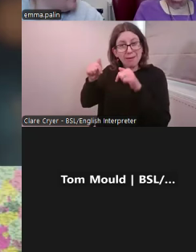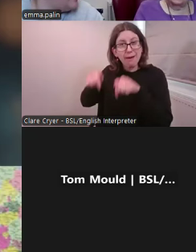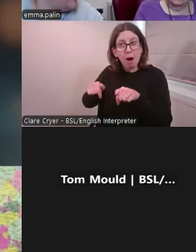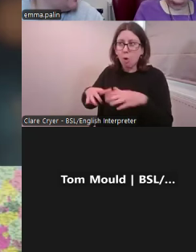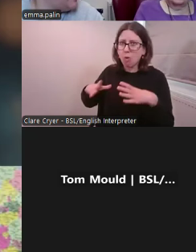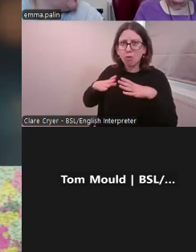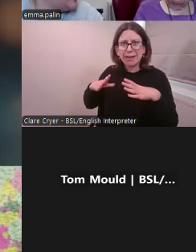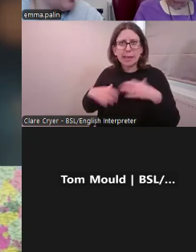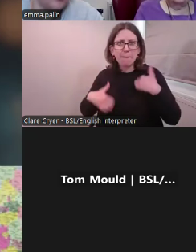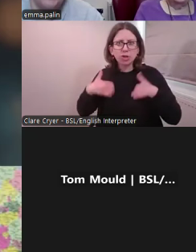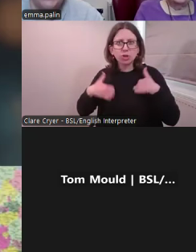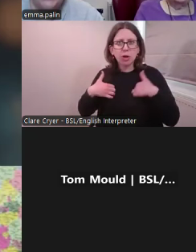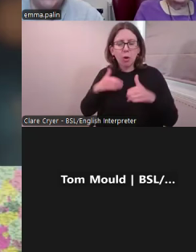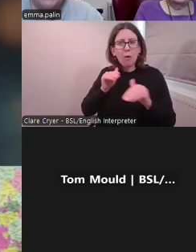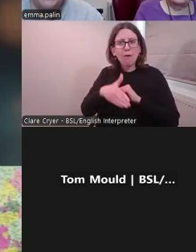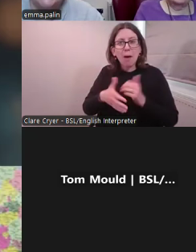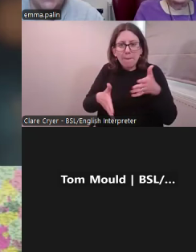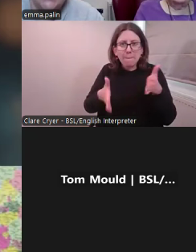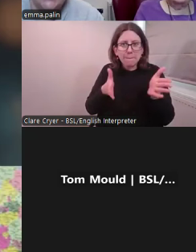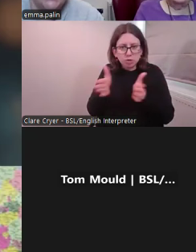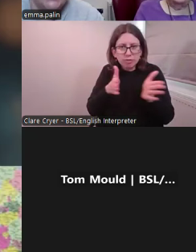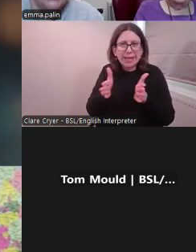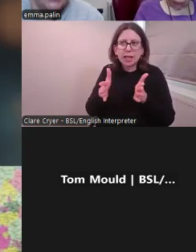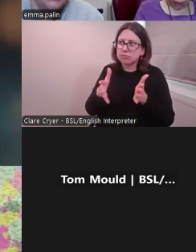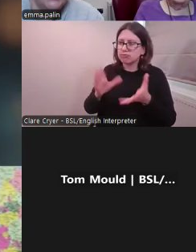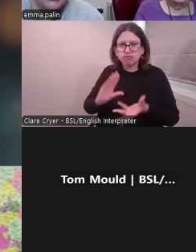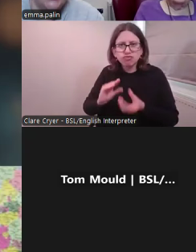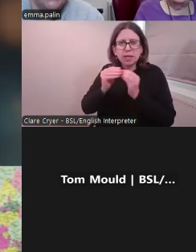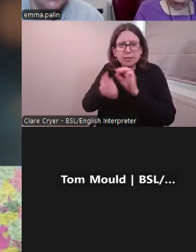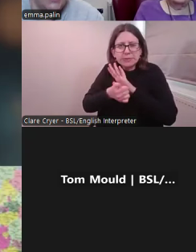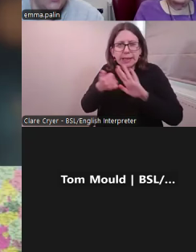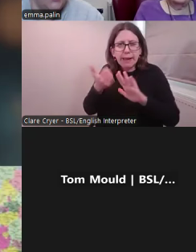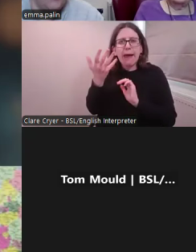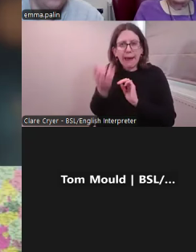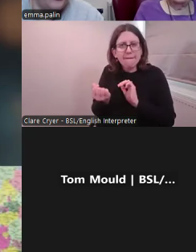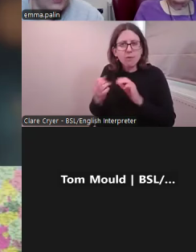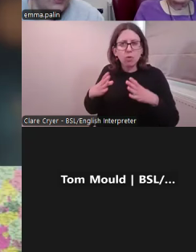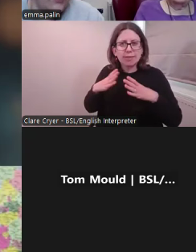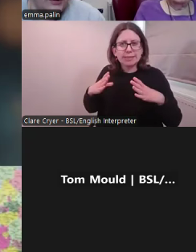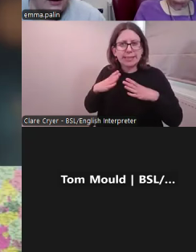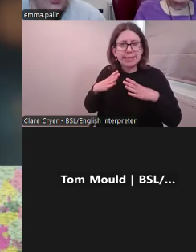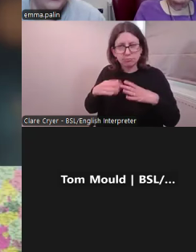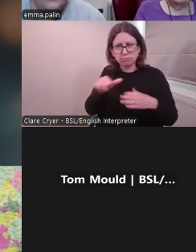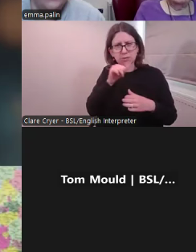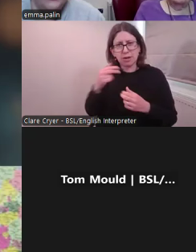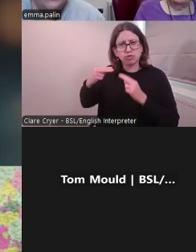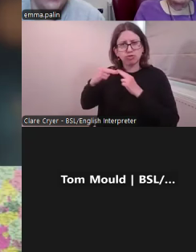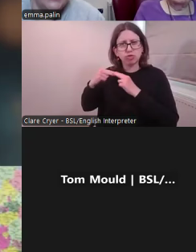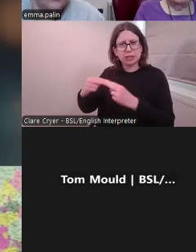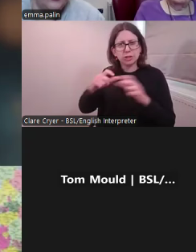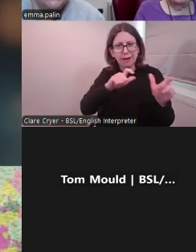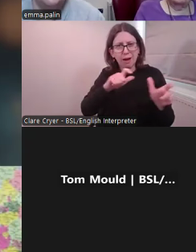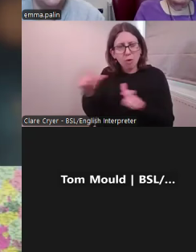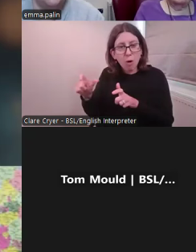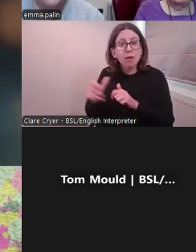they're very creative from the start, but it's nice to continue that tradition. We've won a couple of